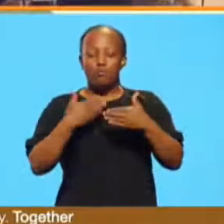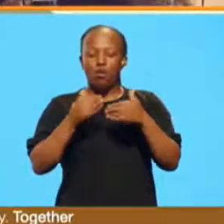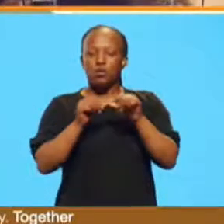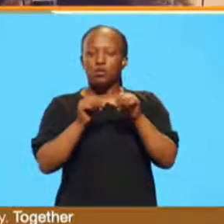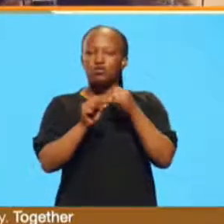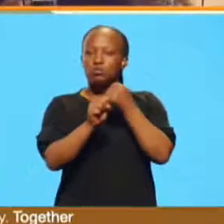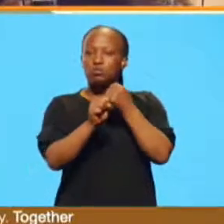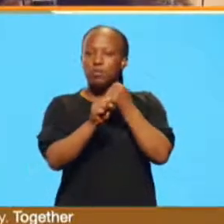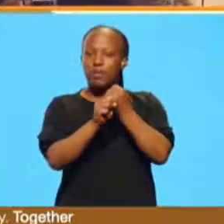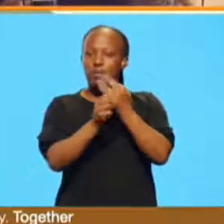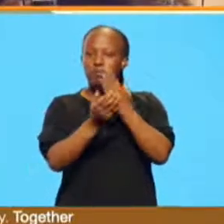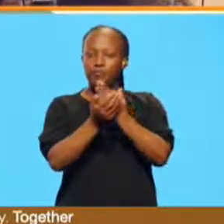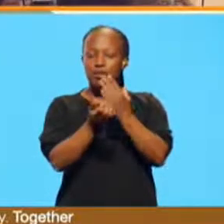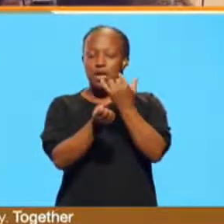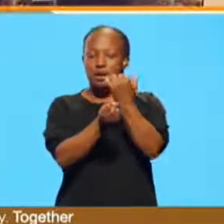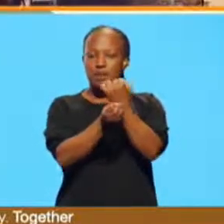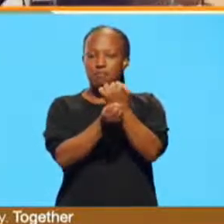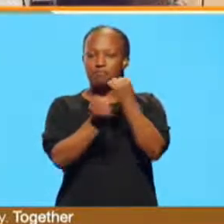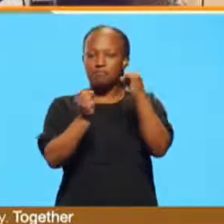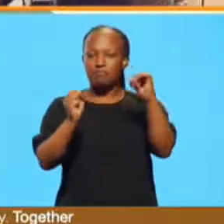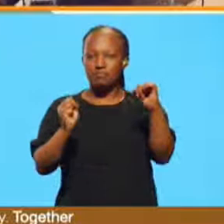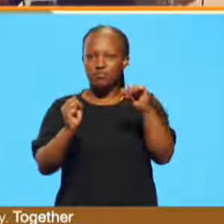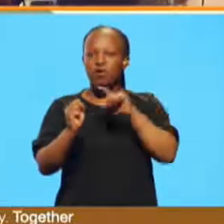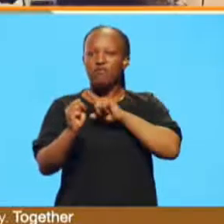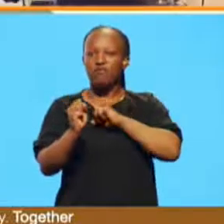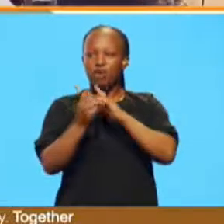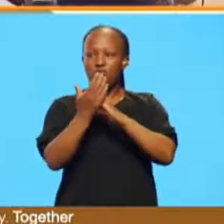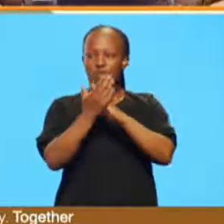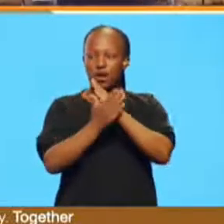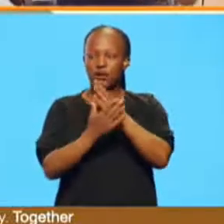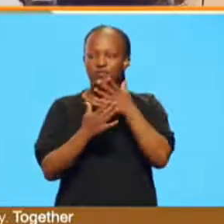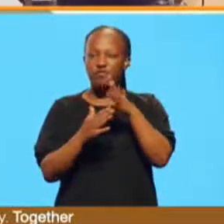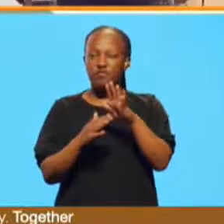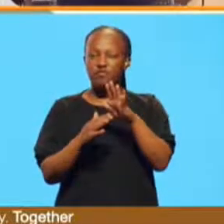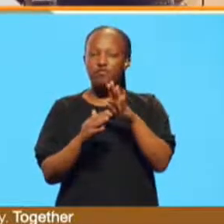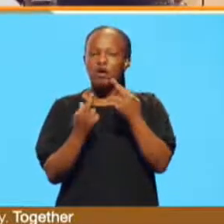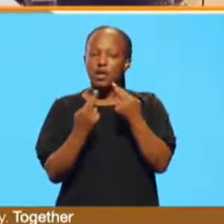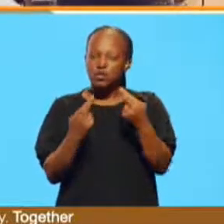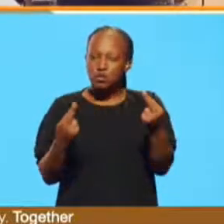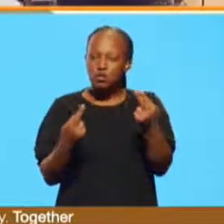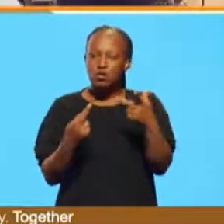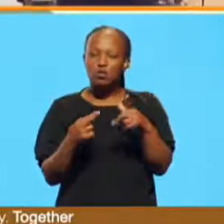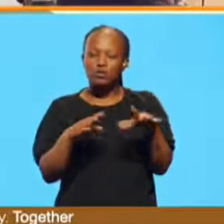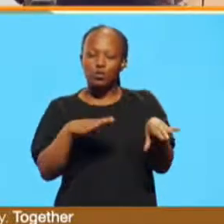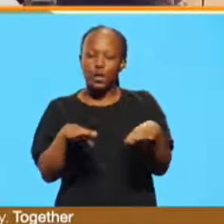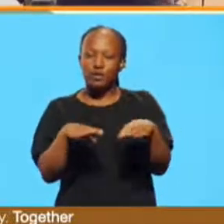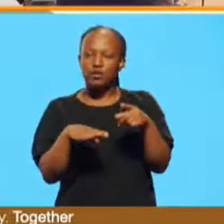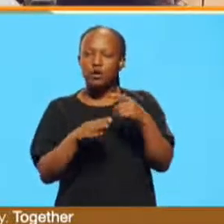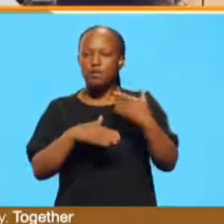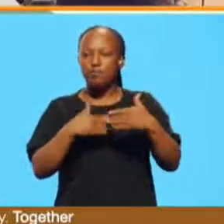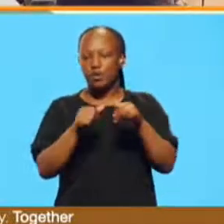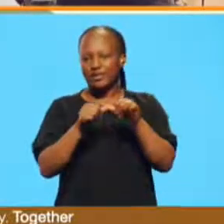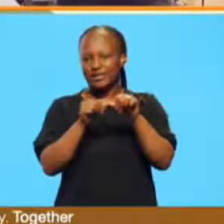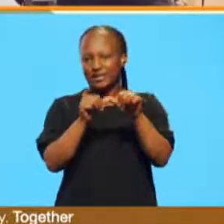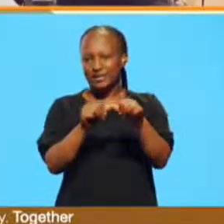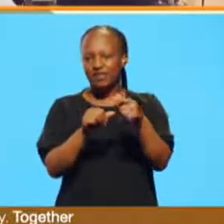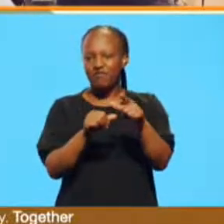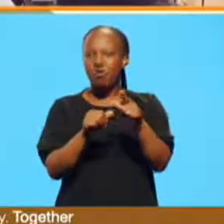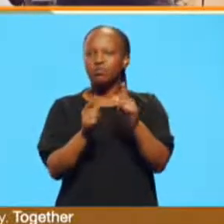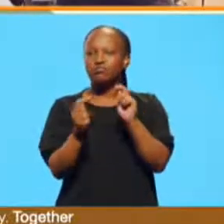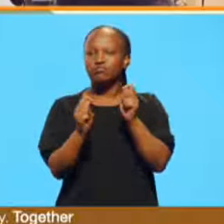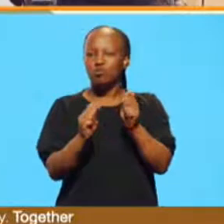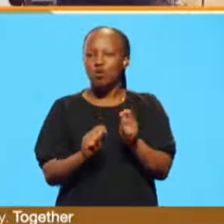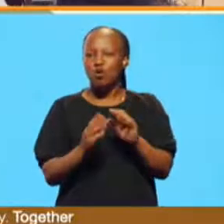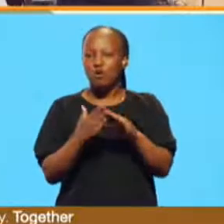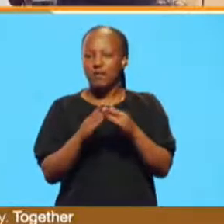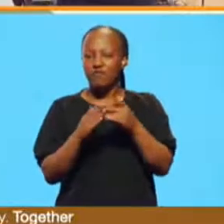and empowered are empowered to exercise their rights, obtain access to resources, and participate actively in the process of shaping society and